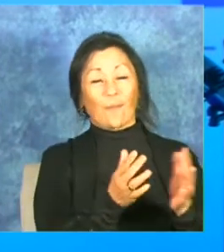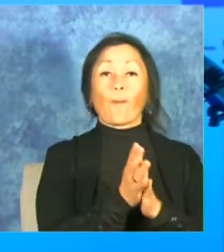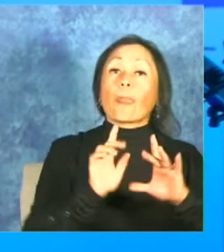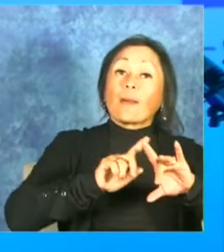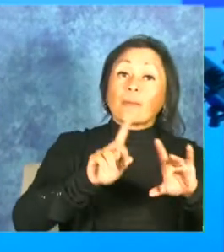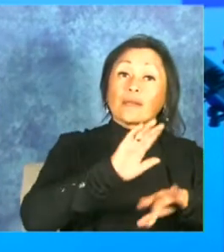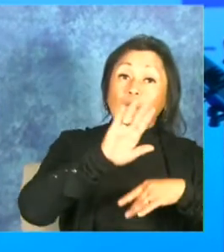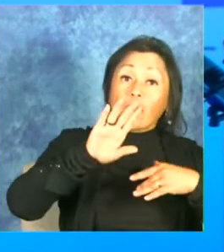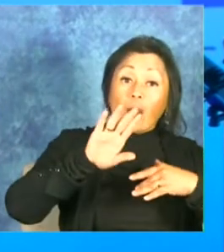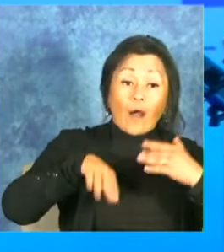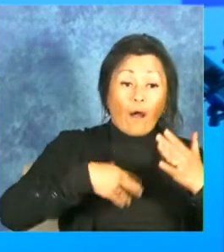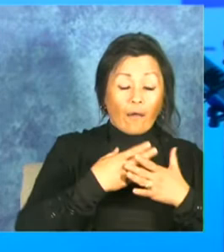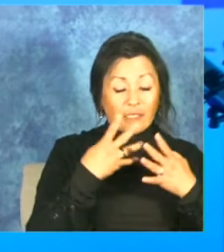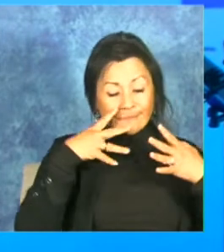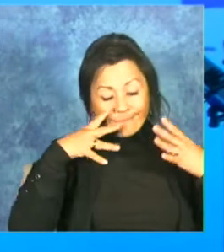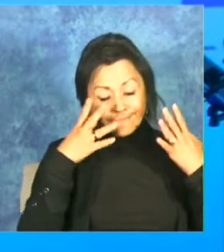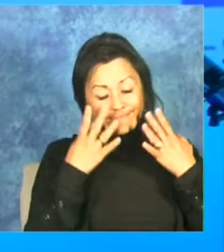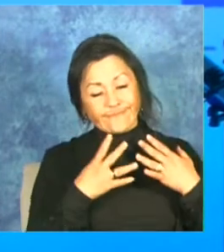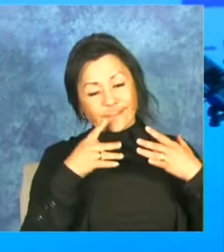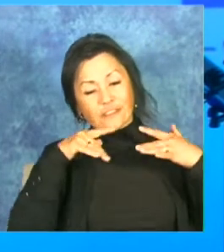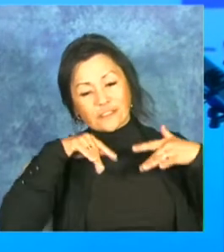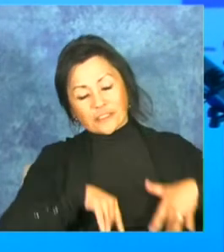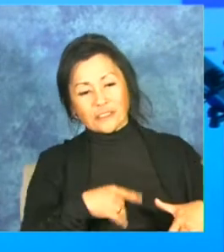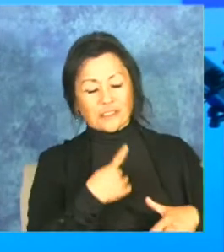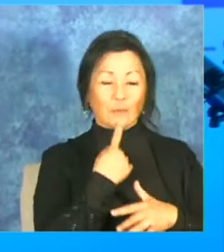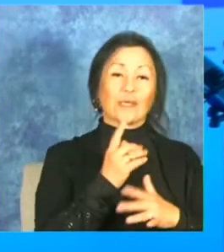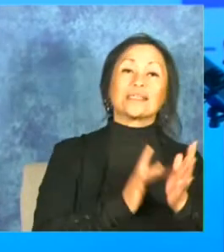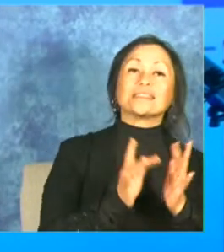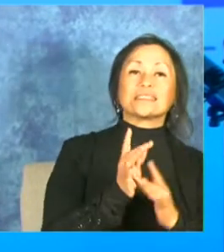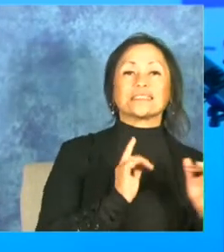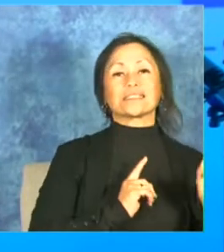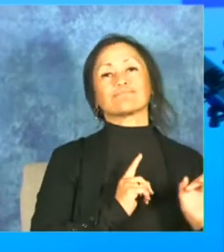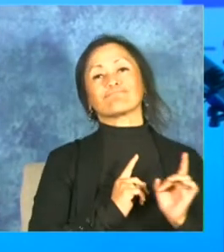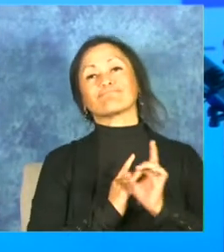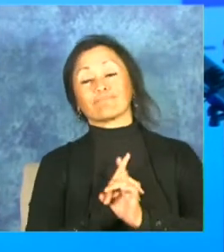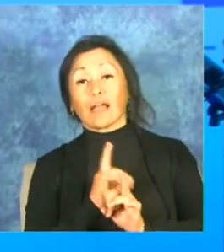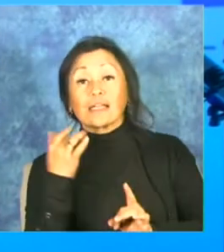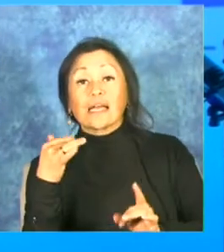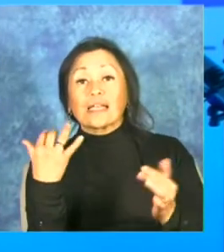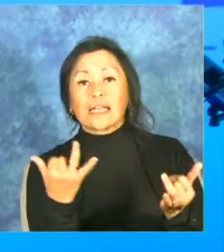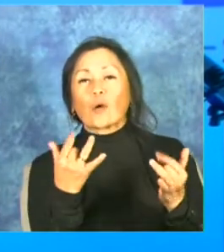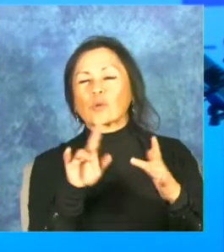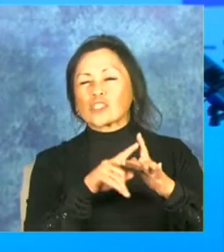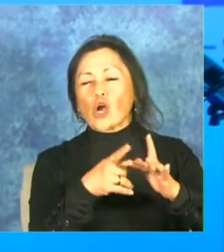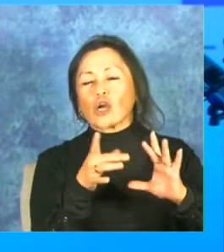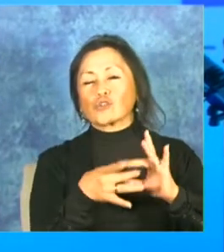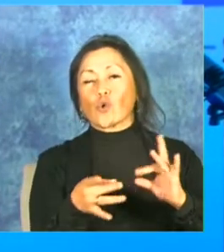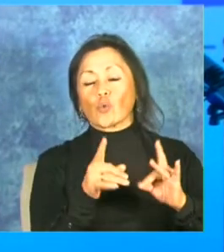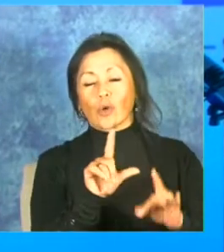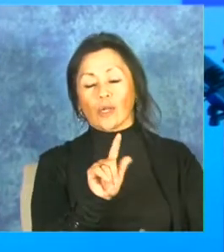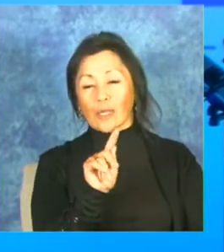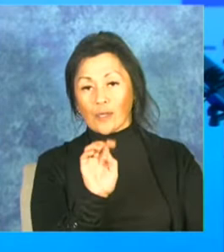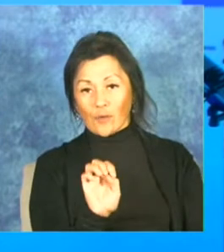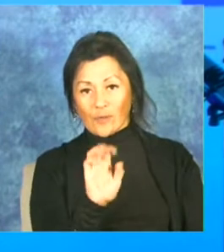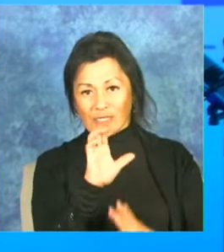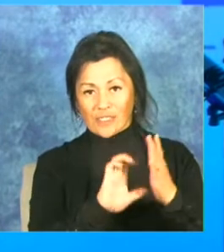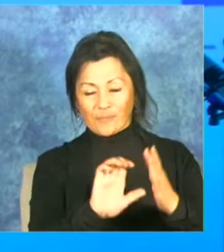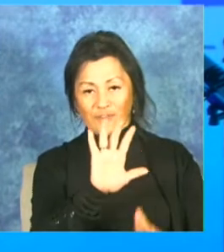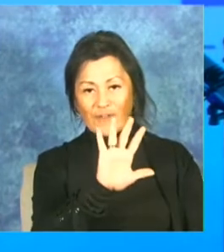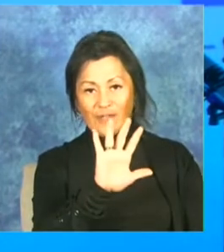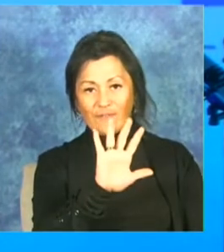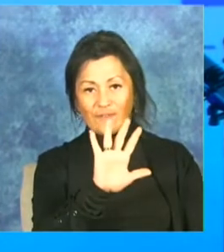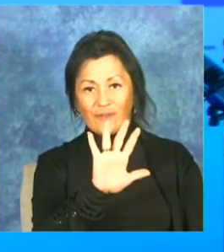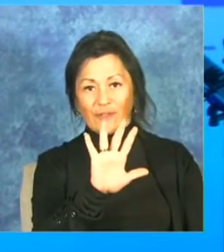But with all of this discouragement, Jesus comes along. And that's where we pick up our text in Luke chapter 5, verse